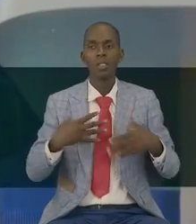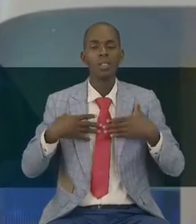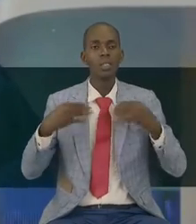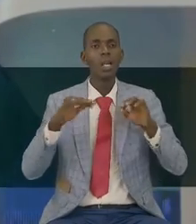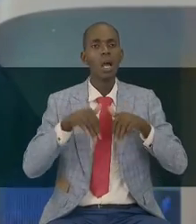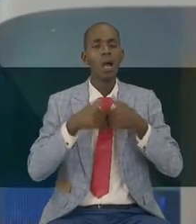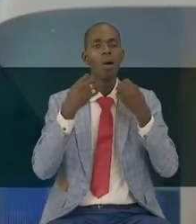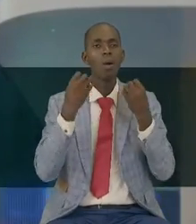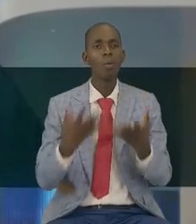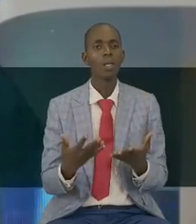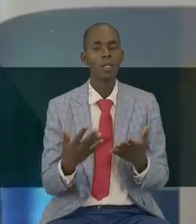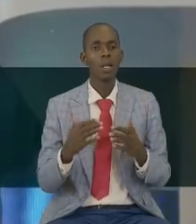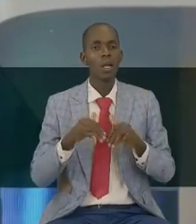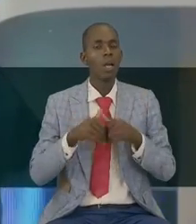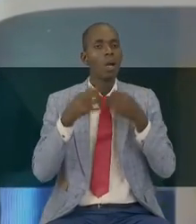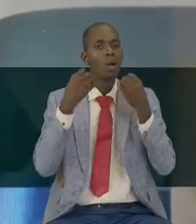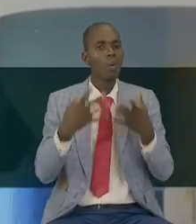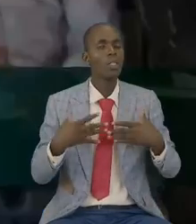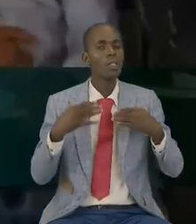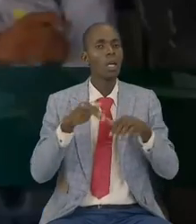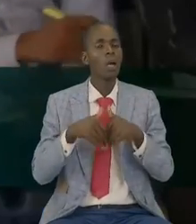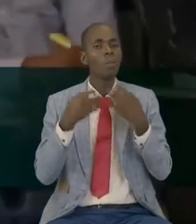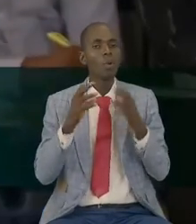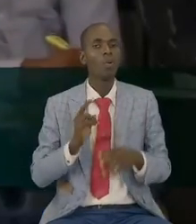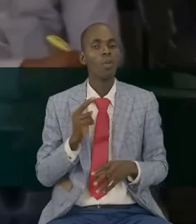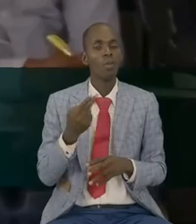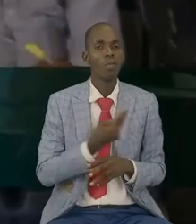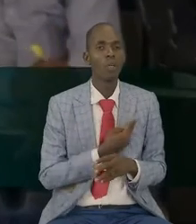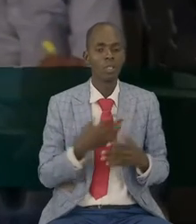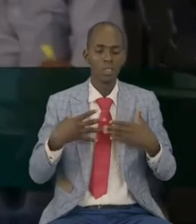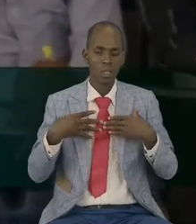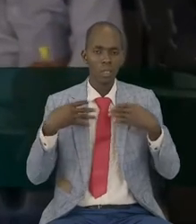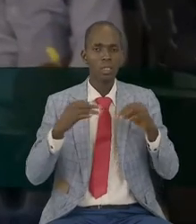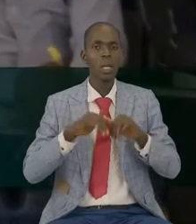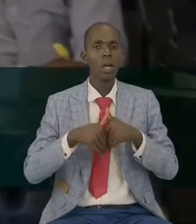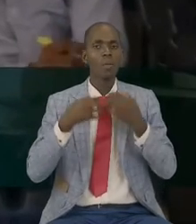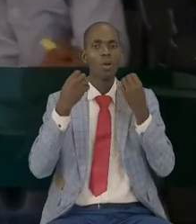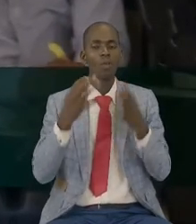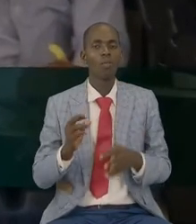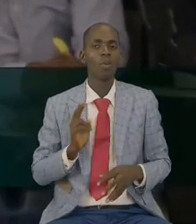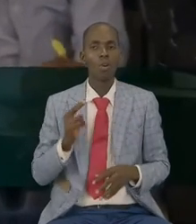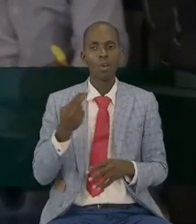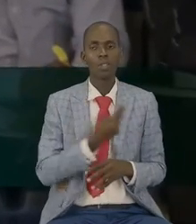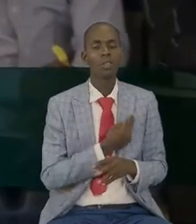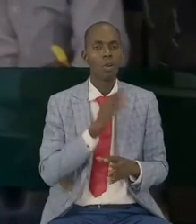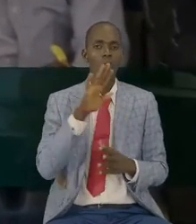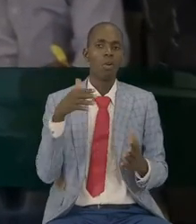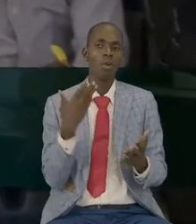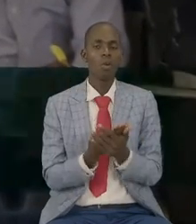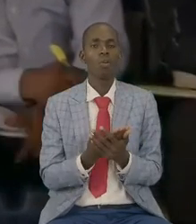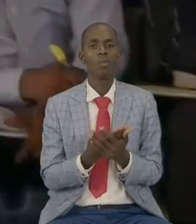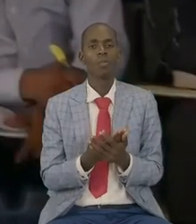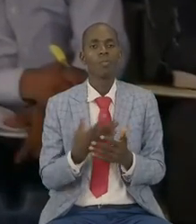them? And healed how many of us? I said, and healed how many of us?